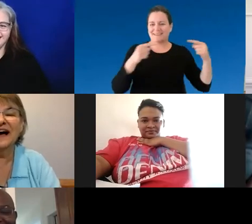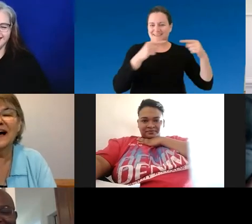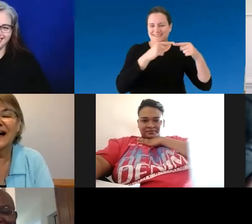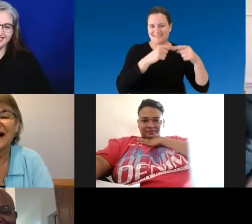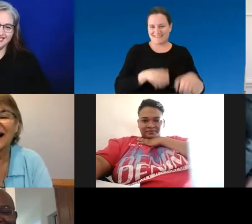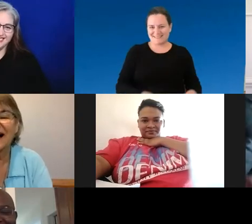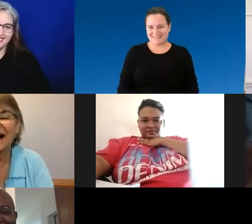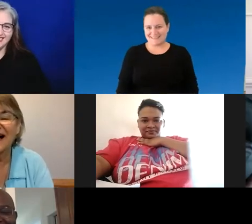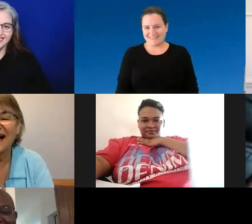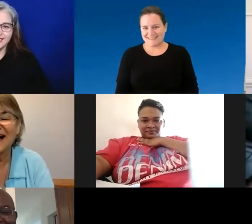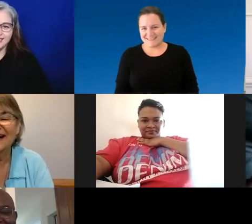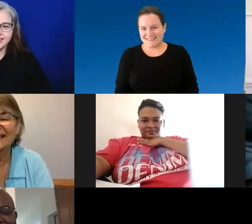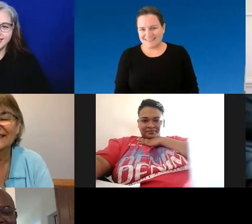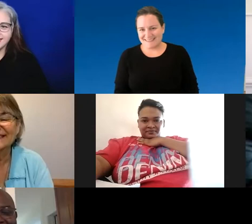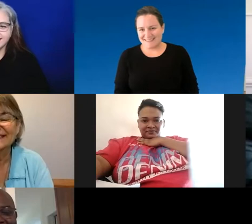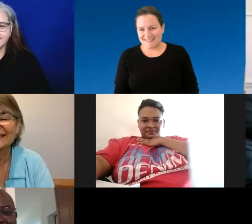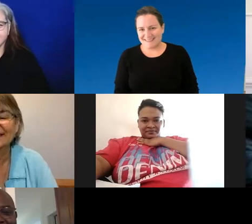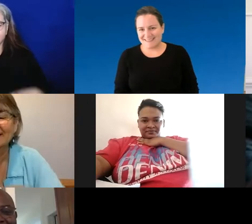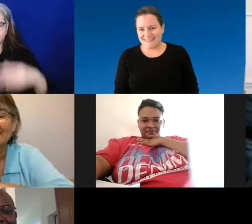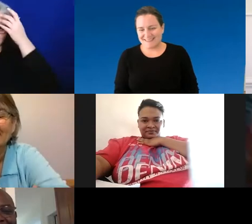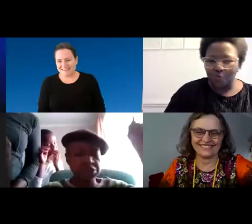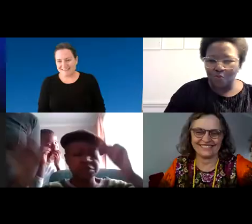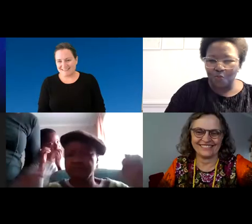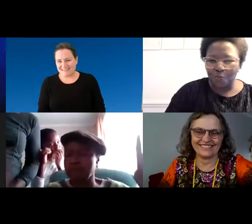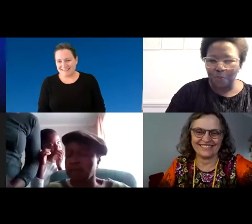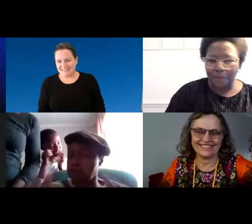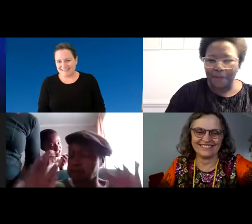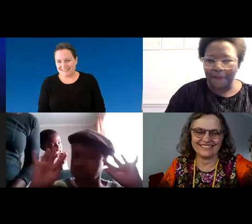Hello, everyone. How are you? And thank you. Thank